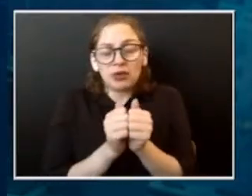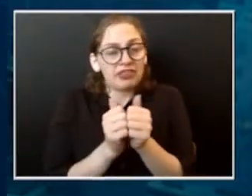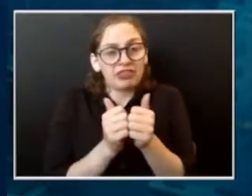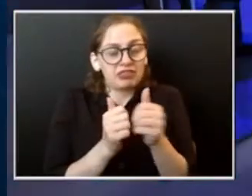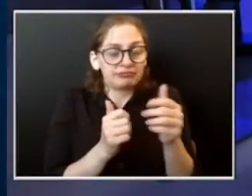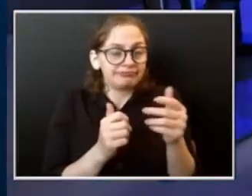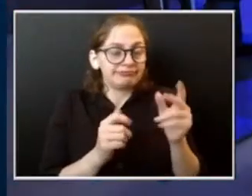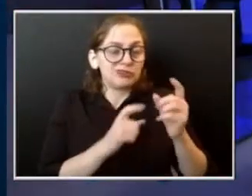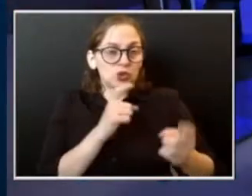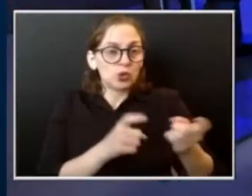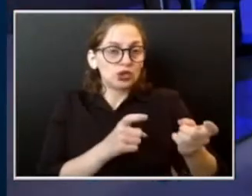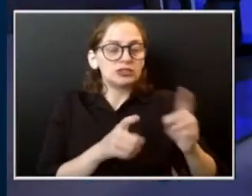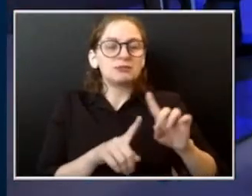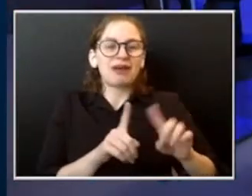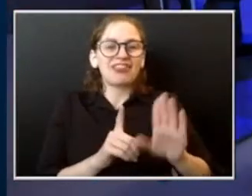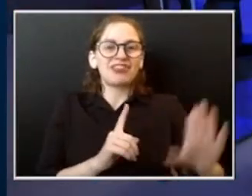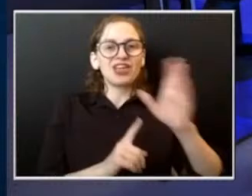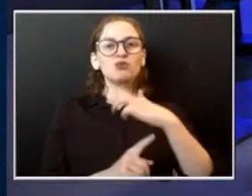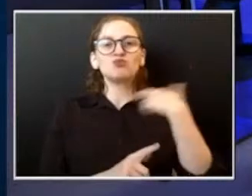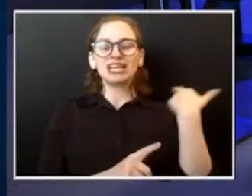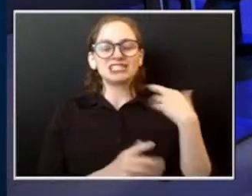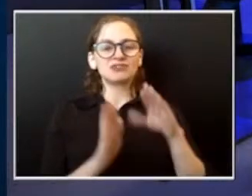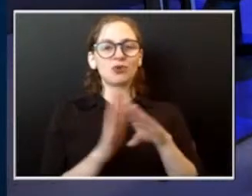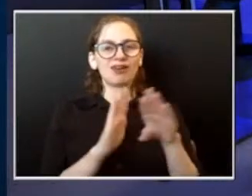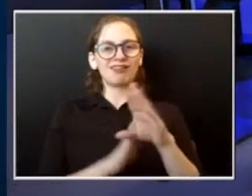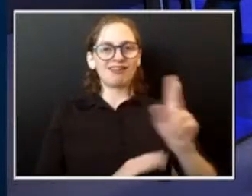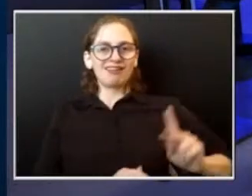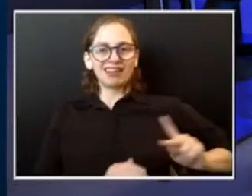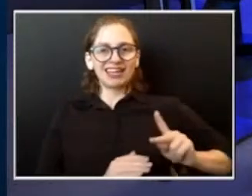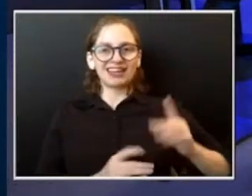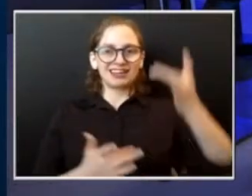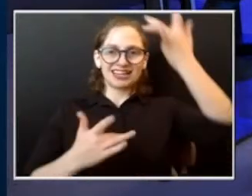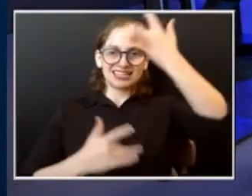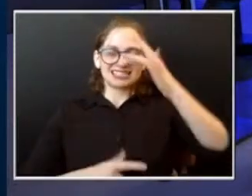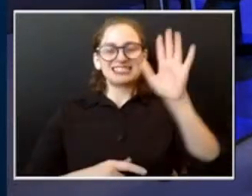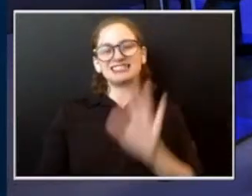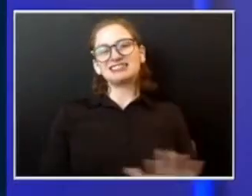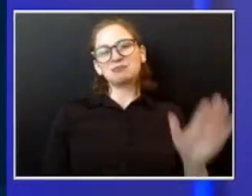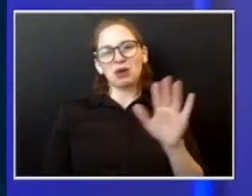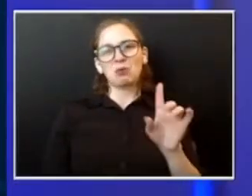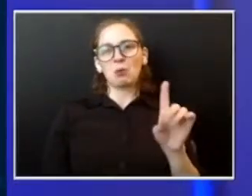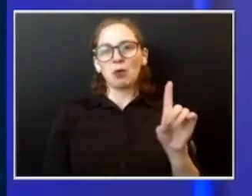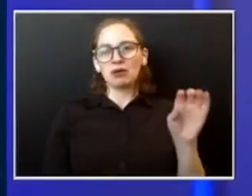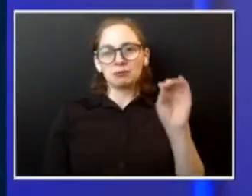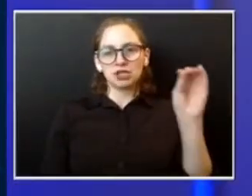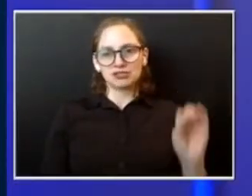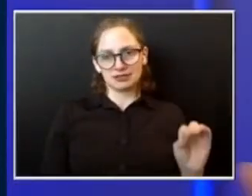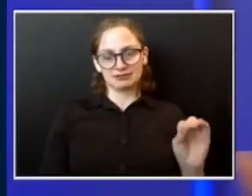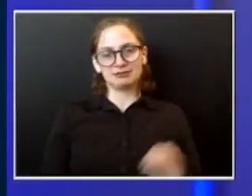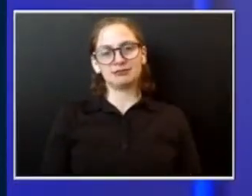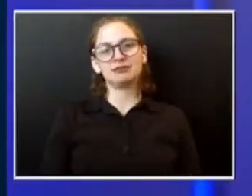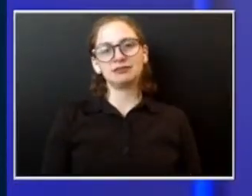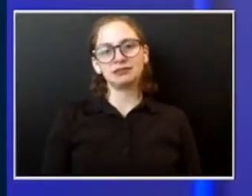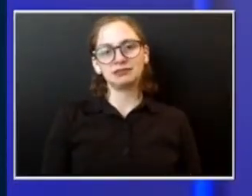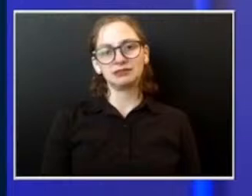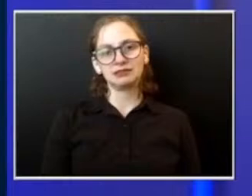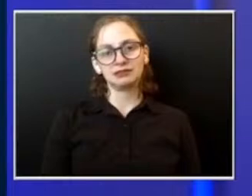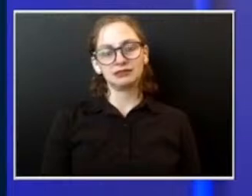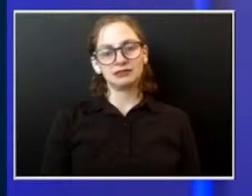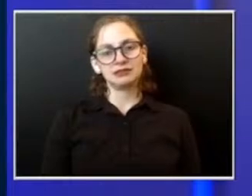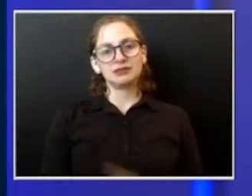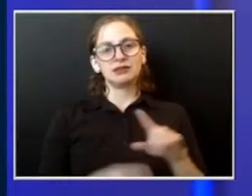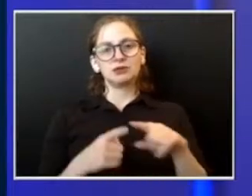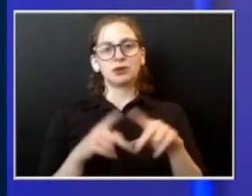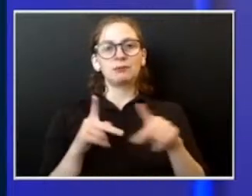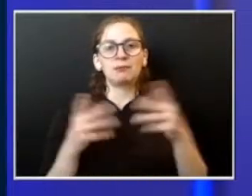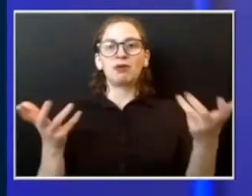1%. Okay. I think just seeing her relative do so much better, people are afraid, like, what if I give him